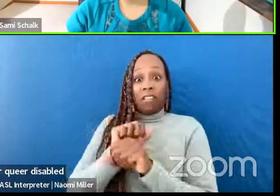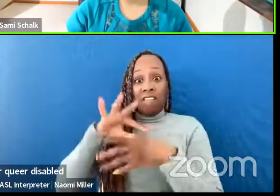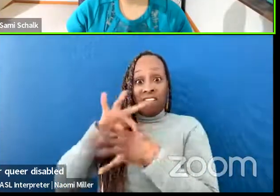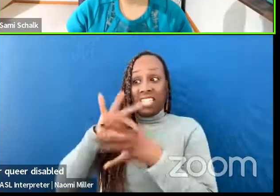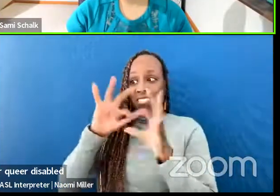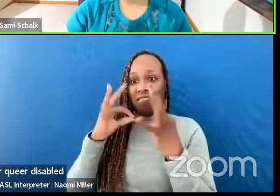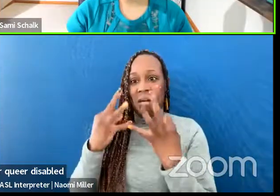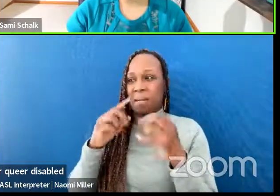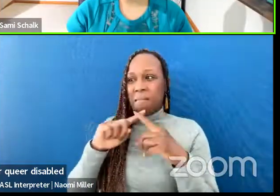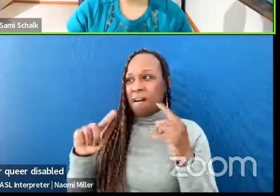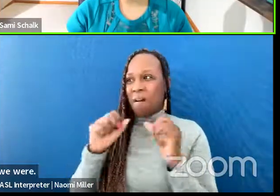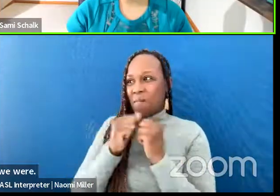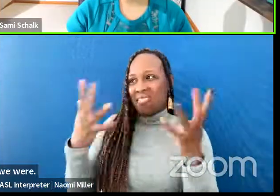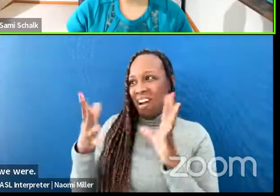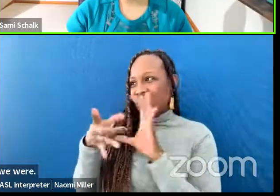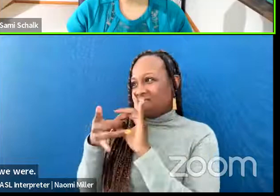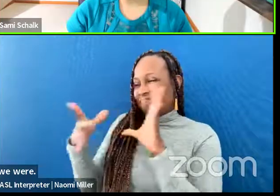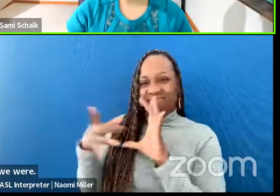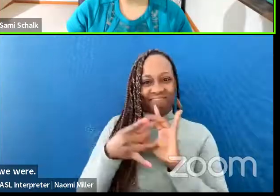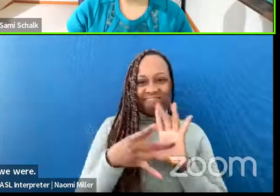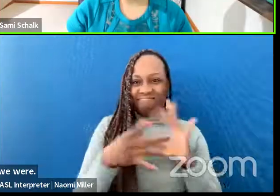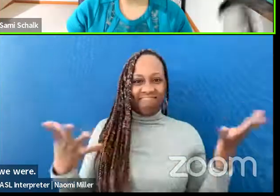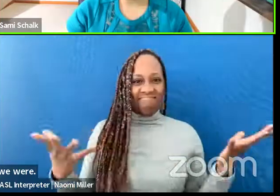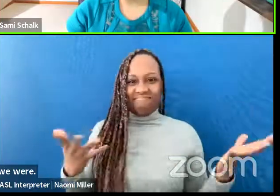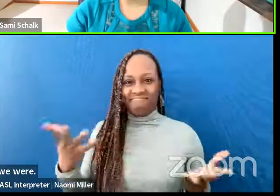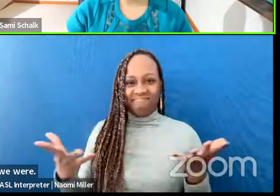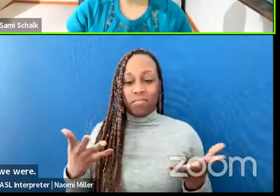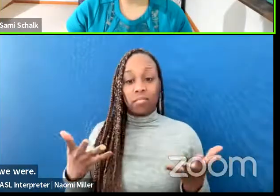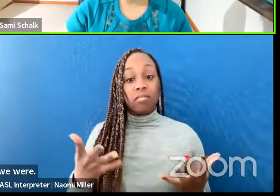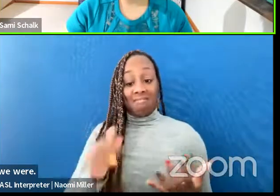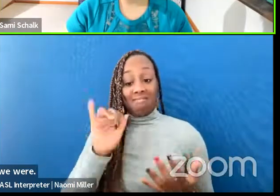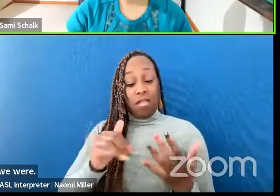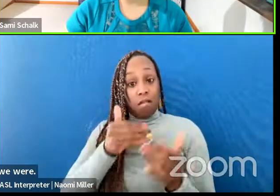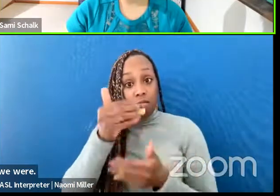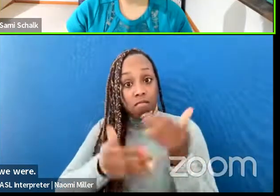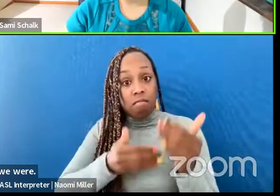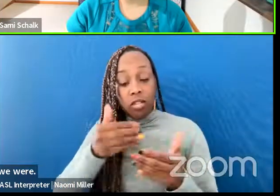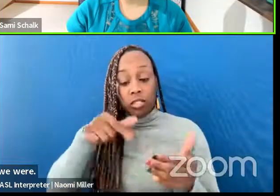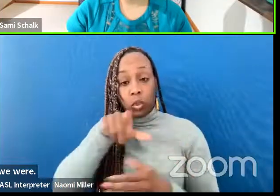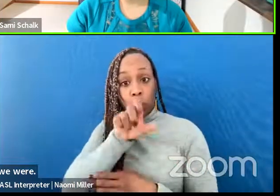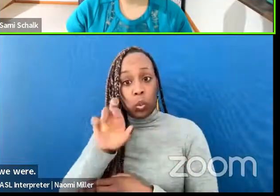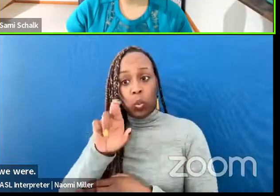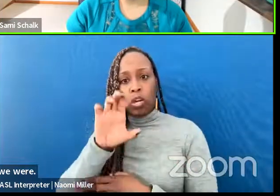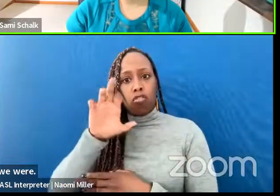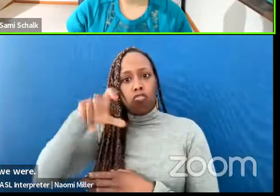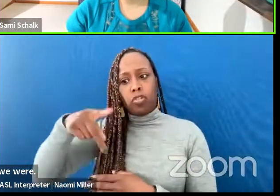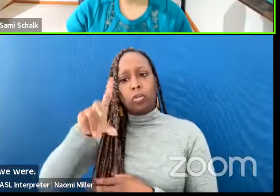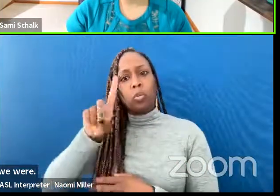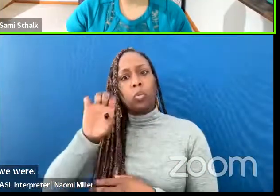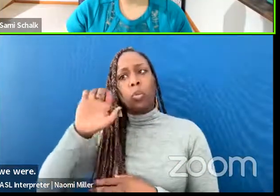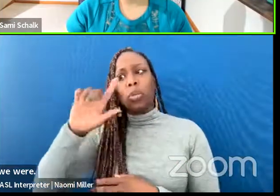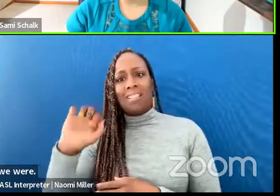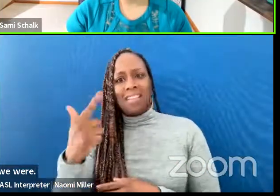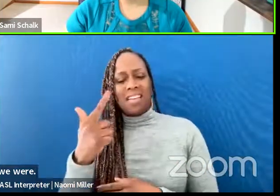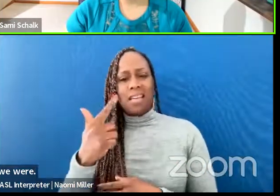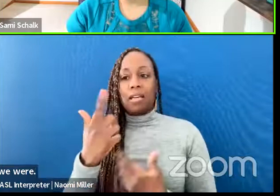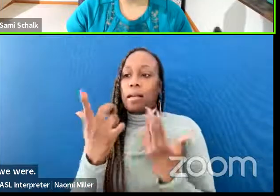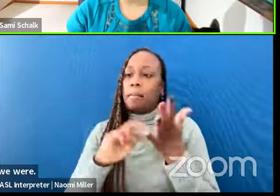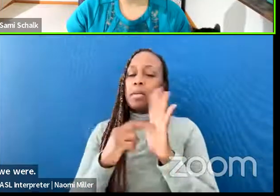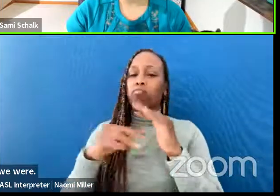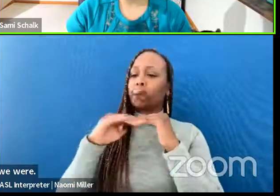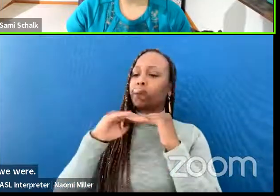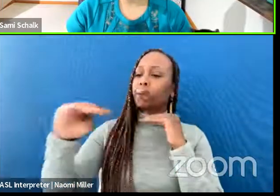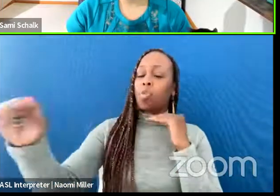completely without kin. Indeed, this process of queercrip doulaing is not a linear distribution